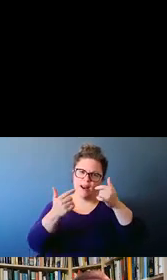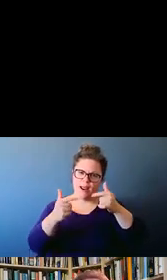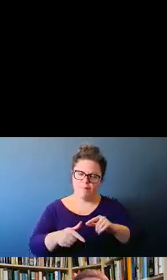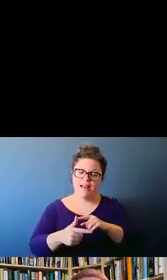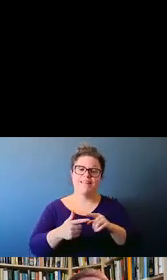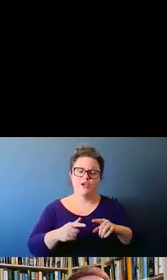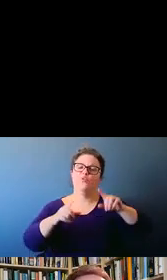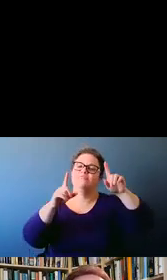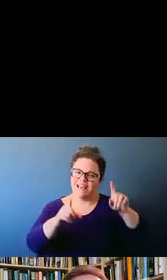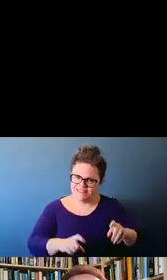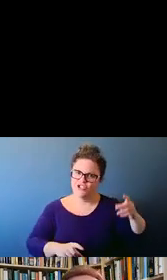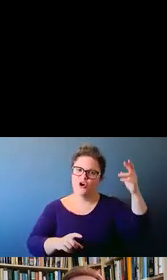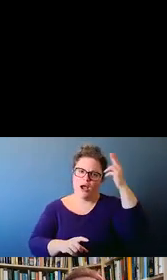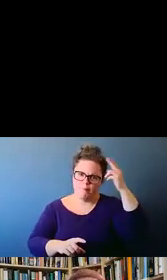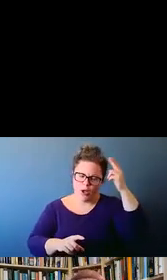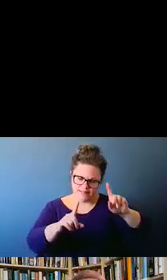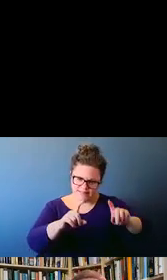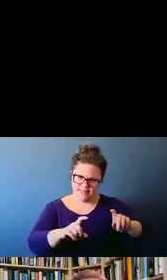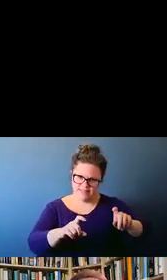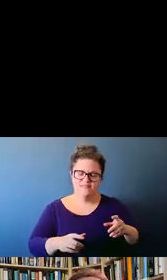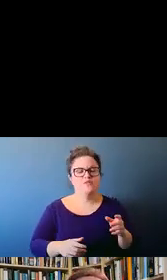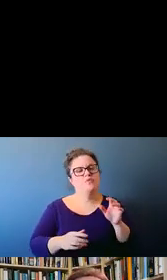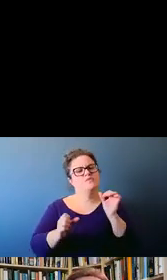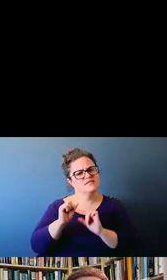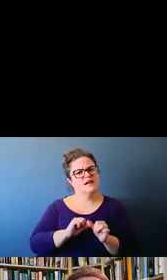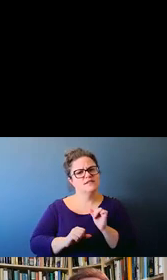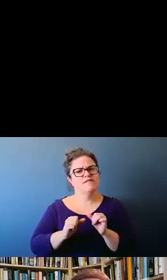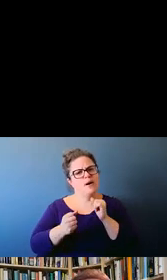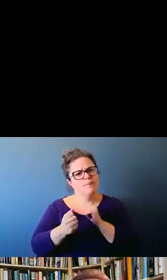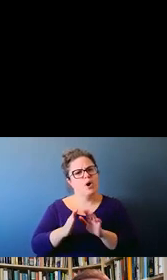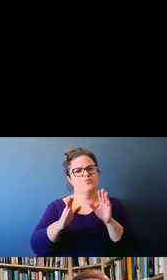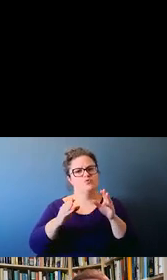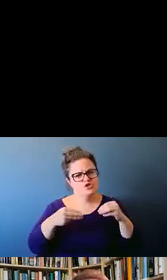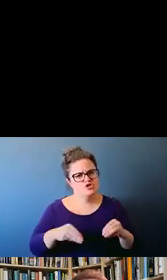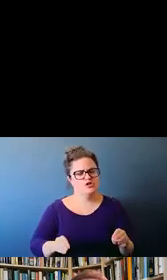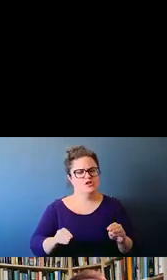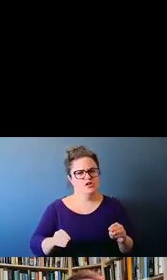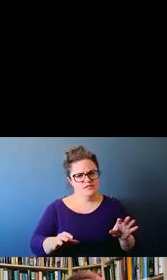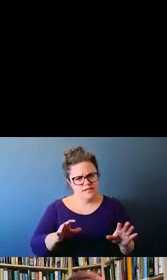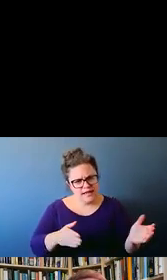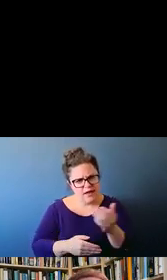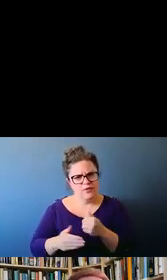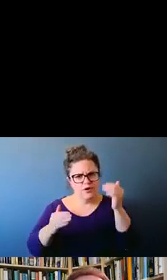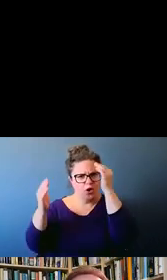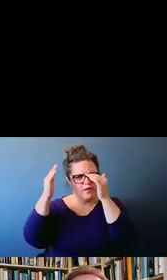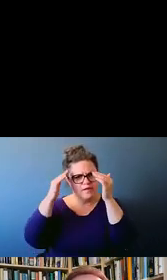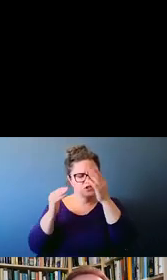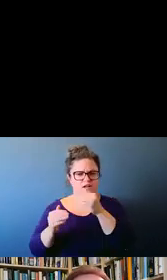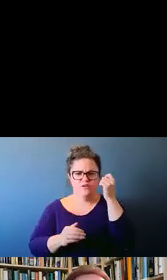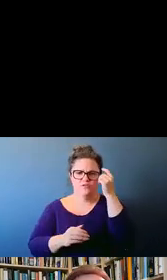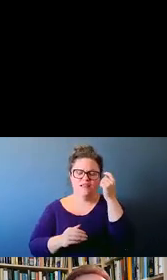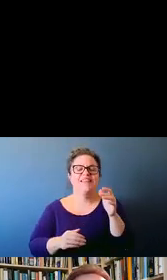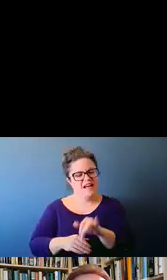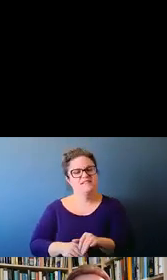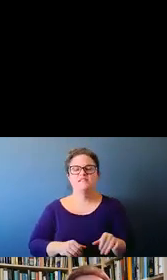of scientific approach to knowledge and to understanding is often what's found in the social